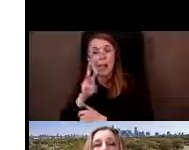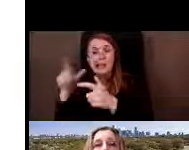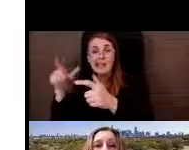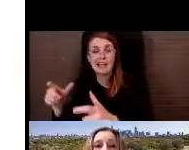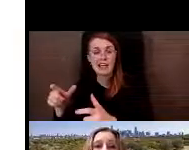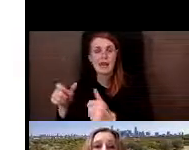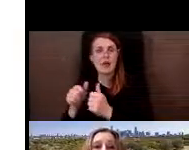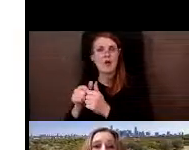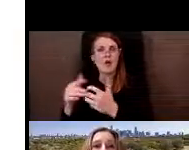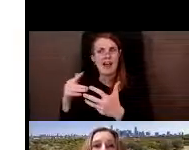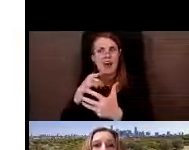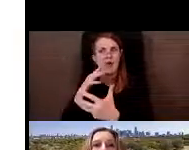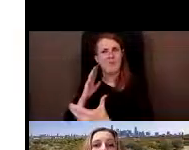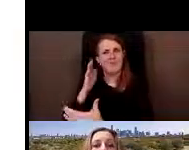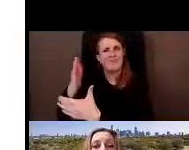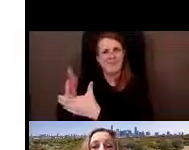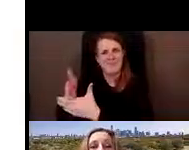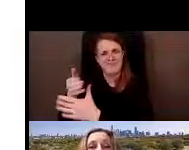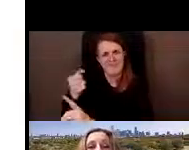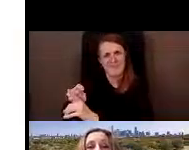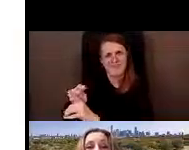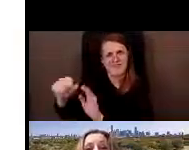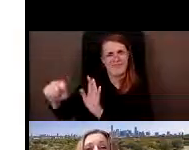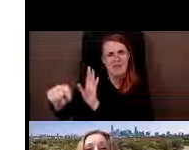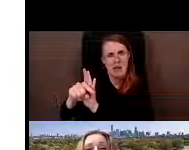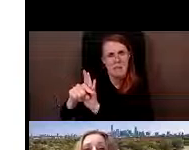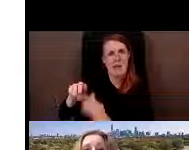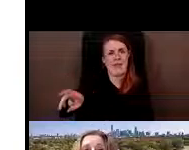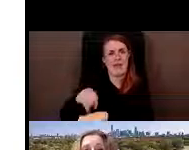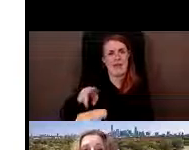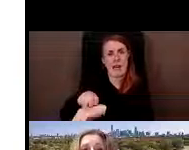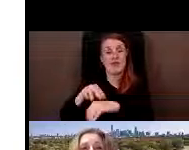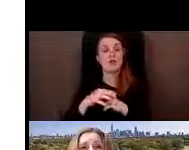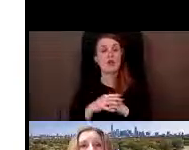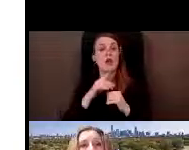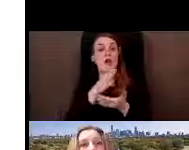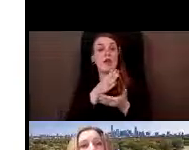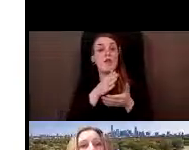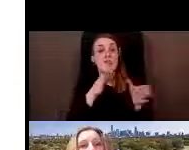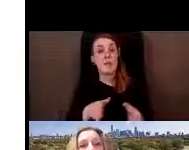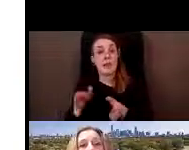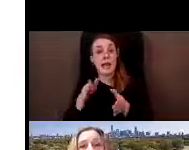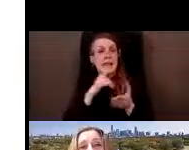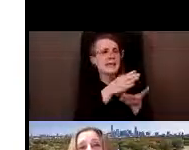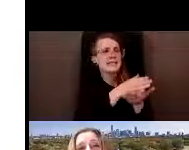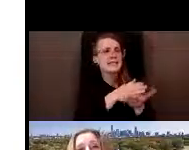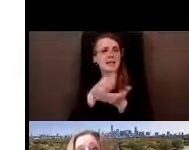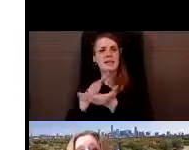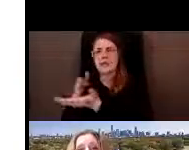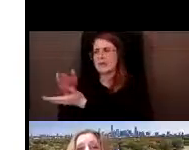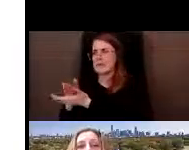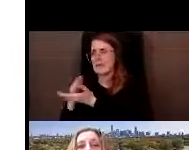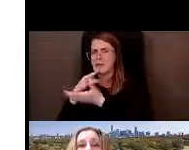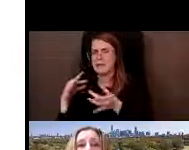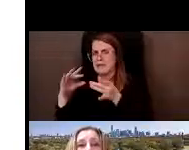Under accessibility, we say the plan should knit the segmented pieces of the park together, ensuring a more accessible, safe,